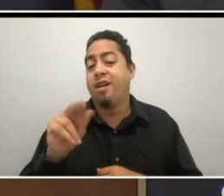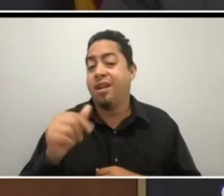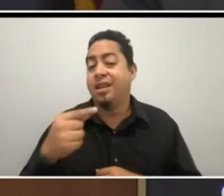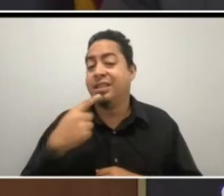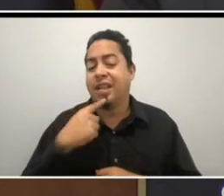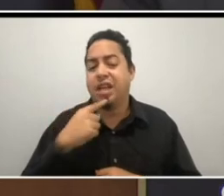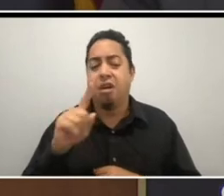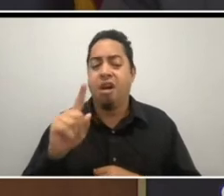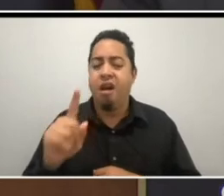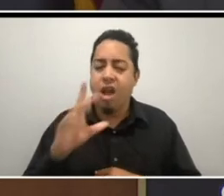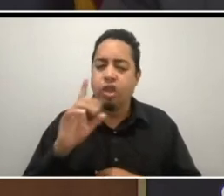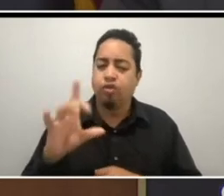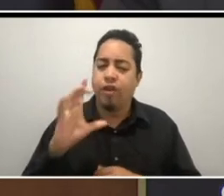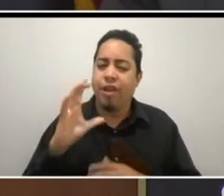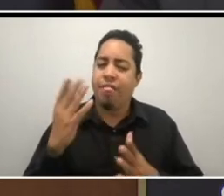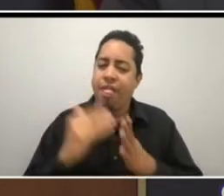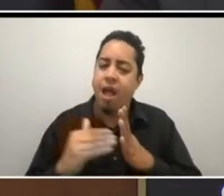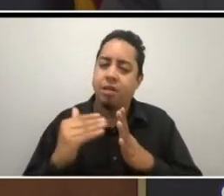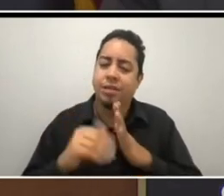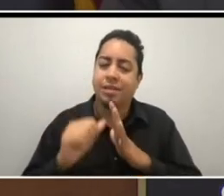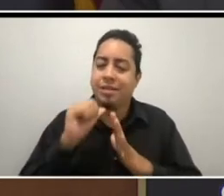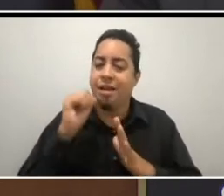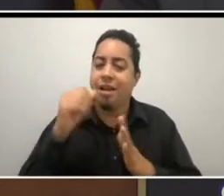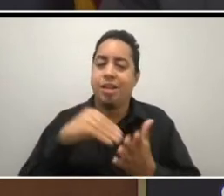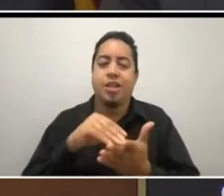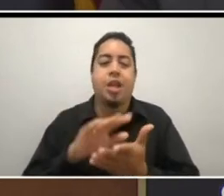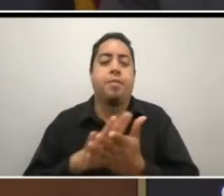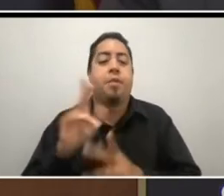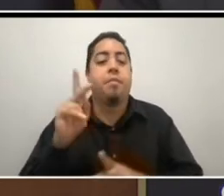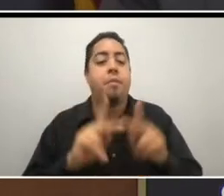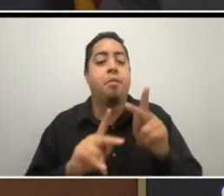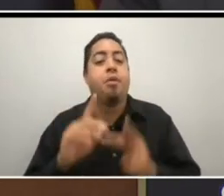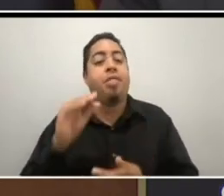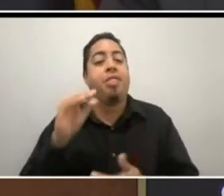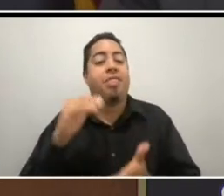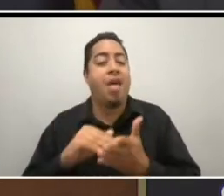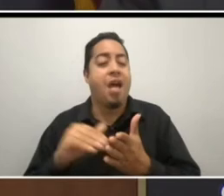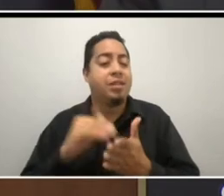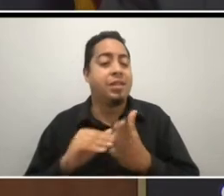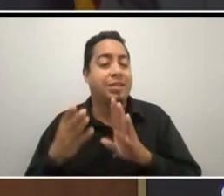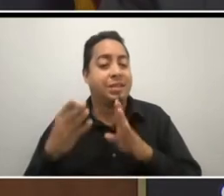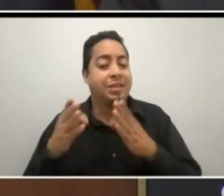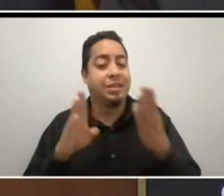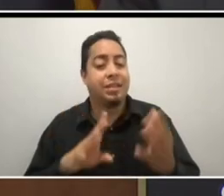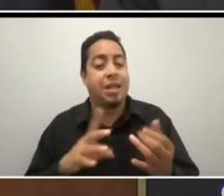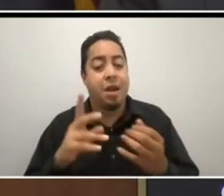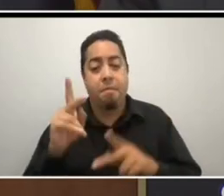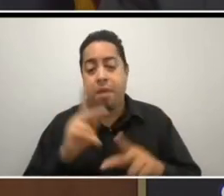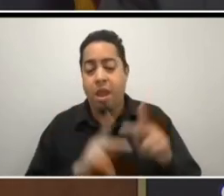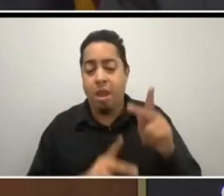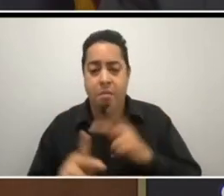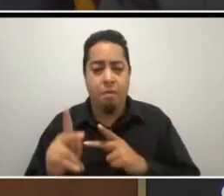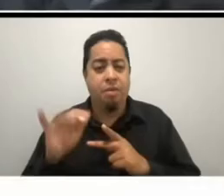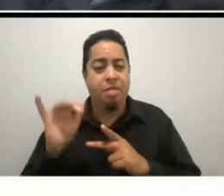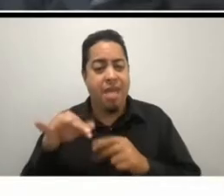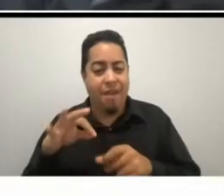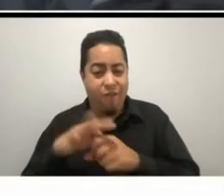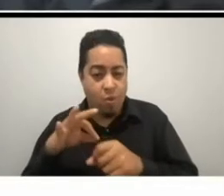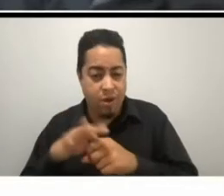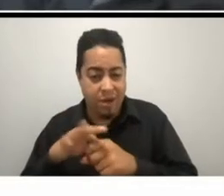thousands of undocumented people and thousands of dead people who had purportedly voted in the election?